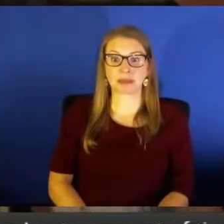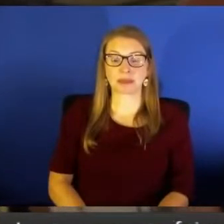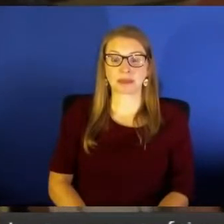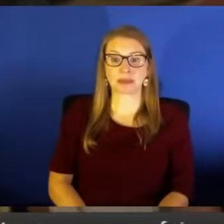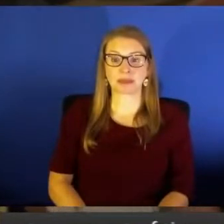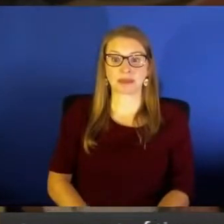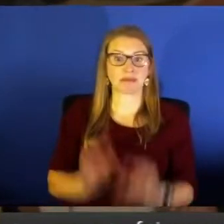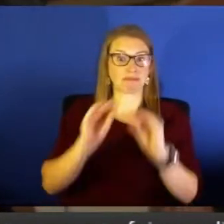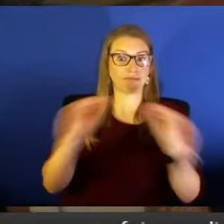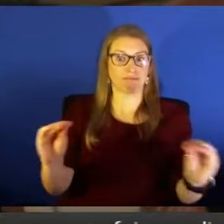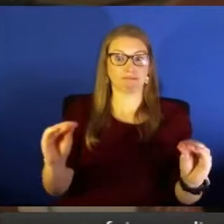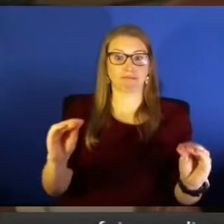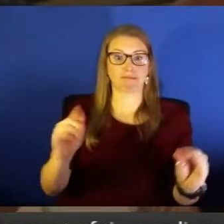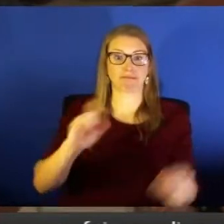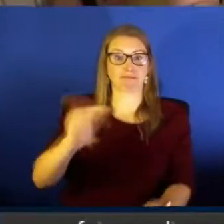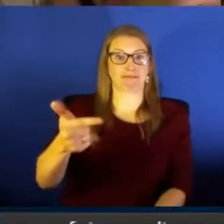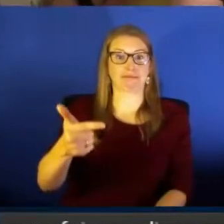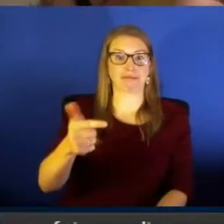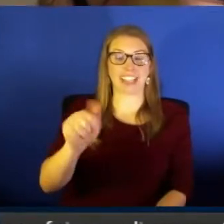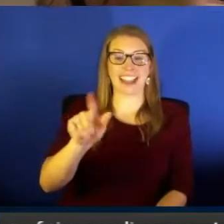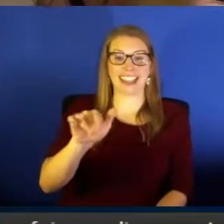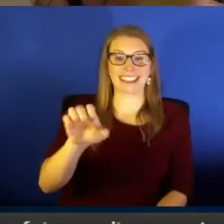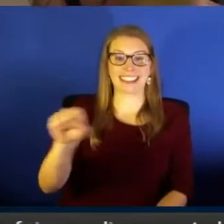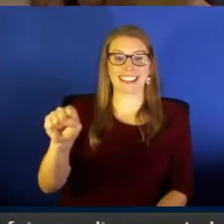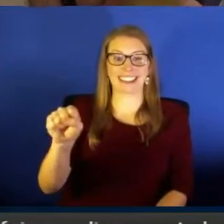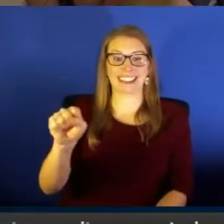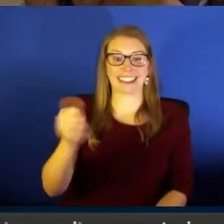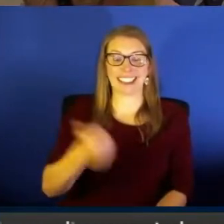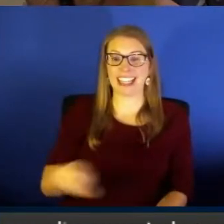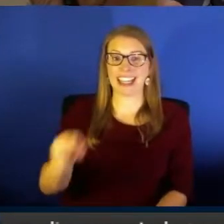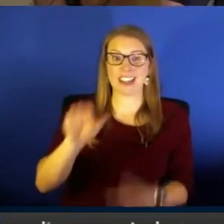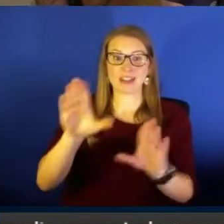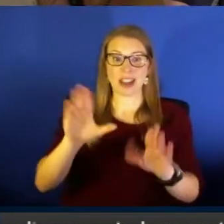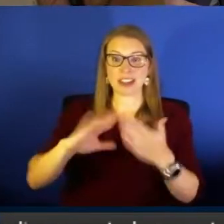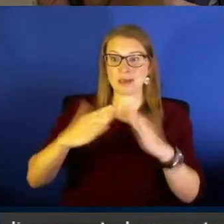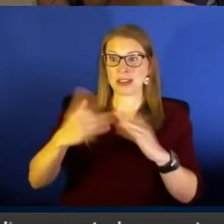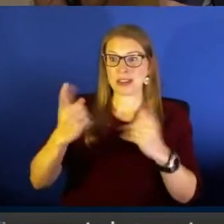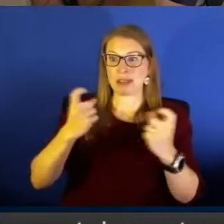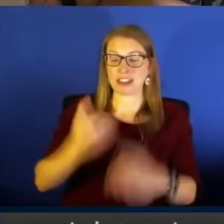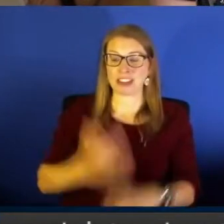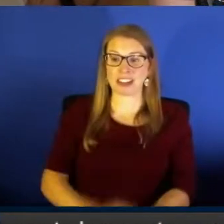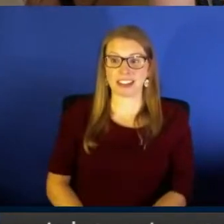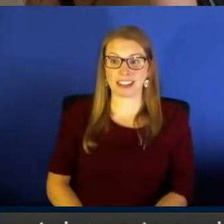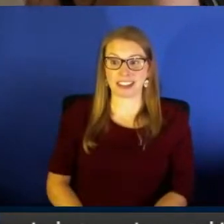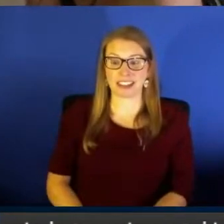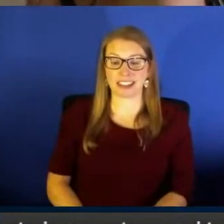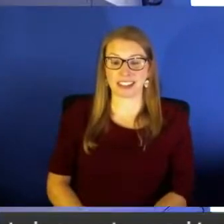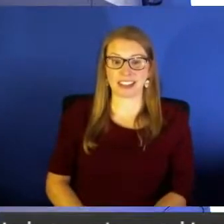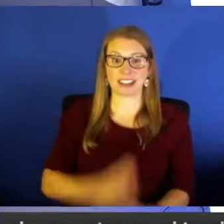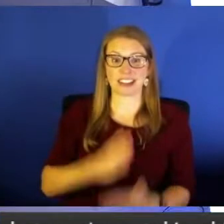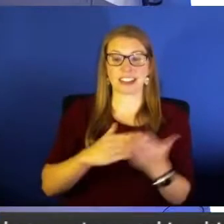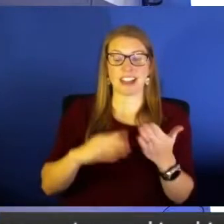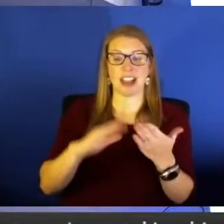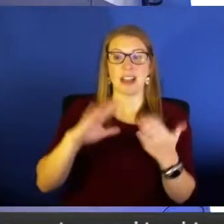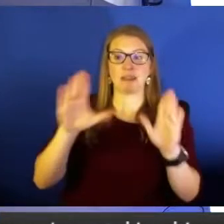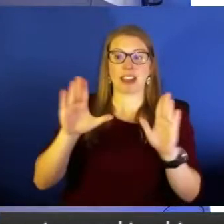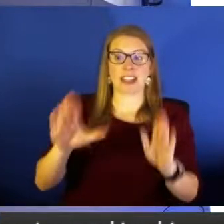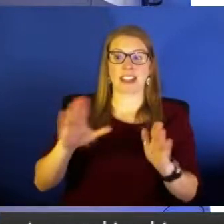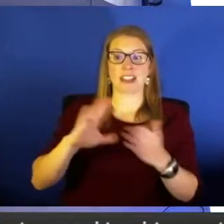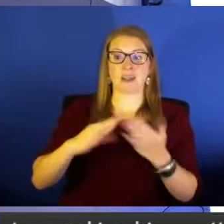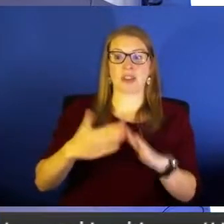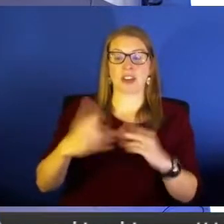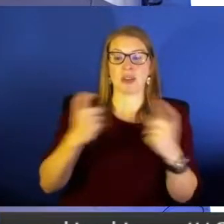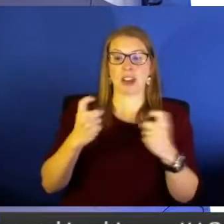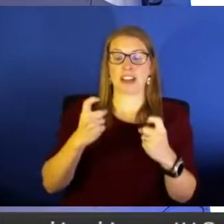Okay, I'm going to send it back to you, Alexis, to see if we have any great community questions. We have some fantastic community questions, Jess, and I just got